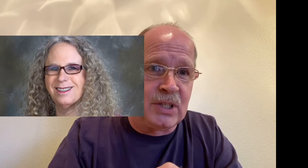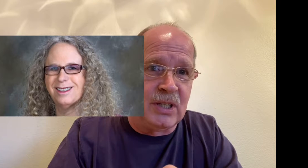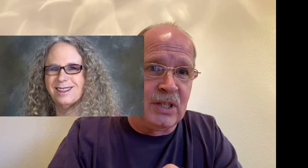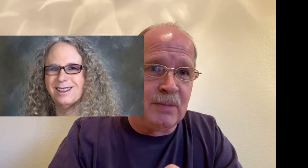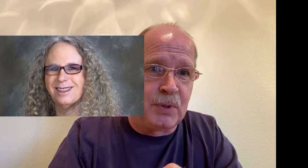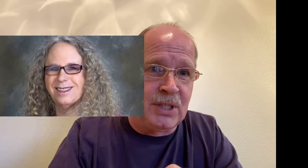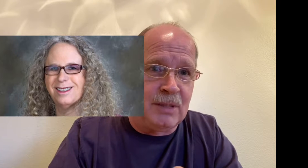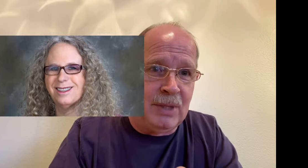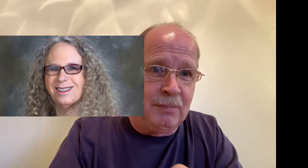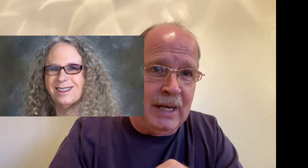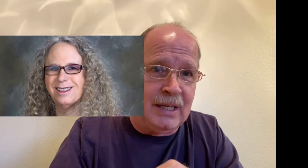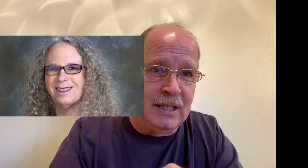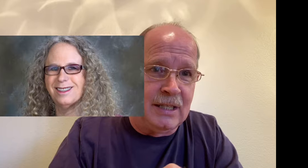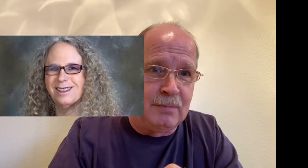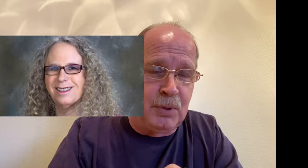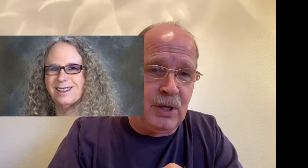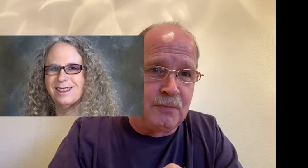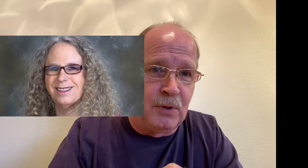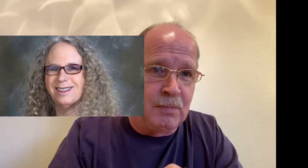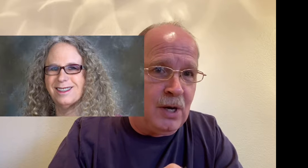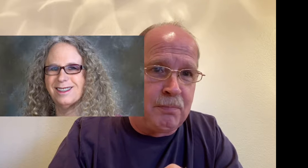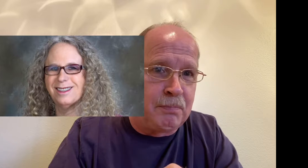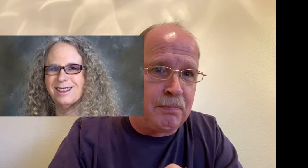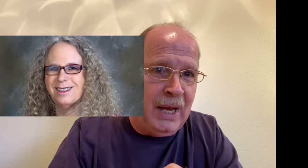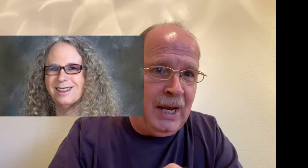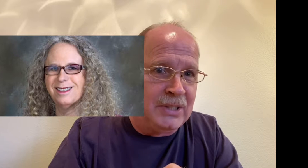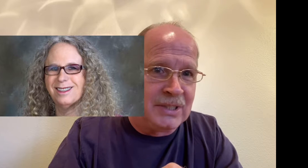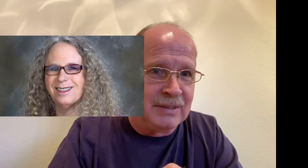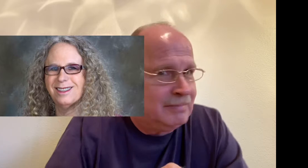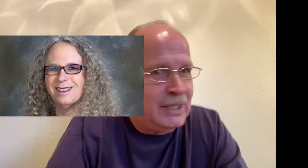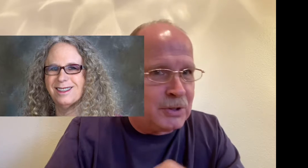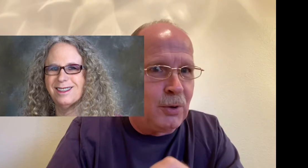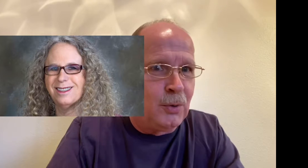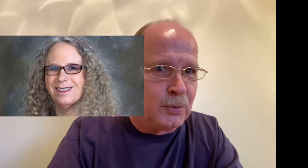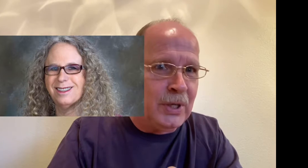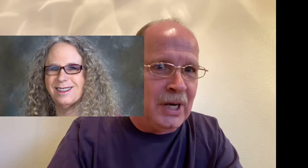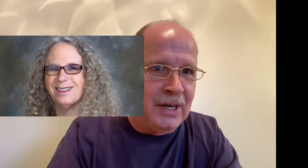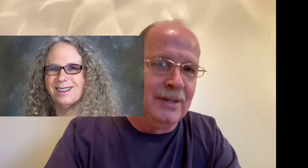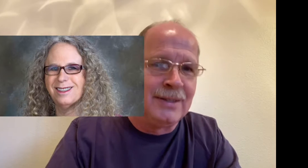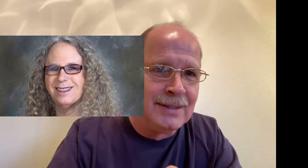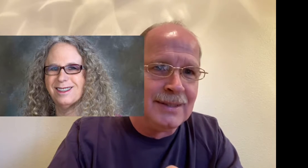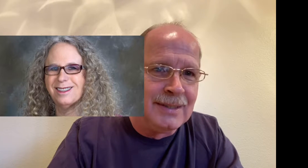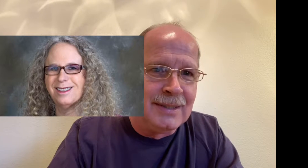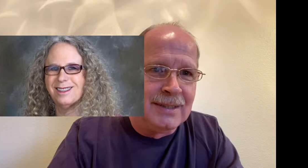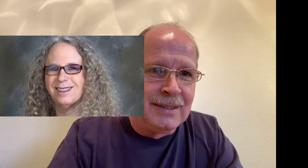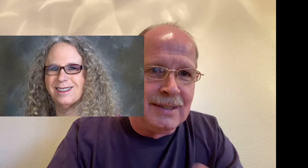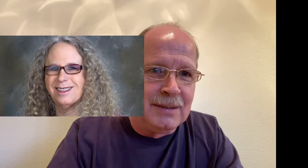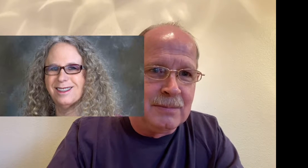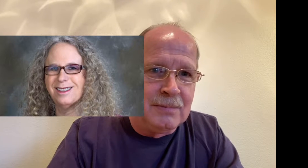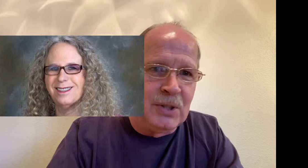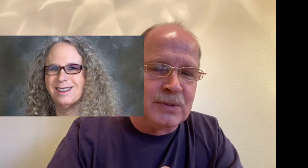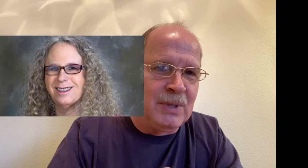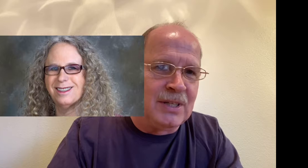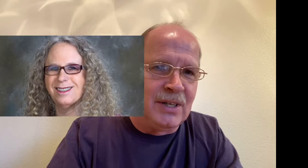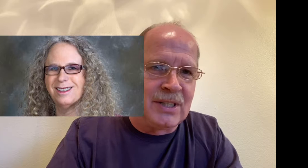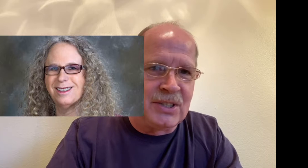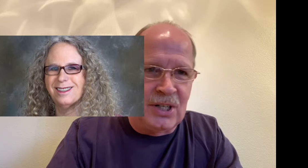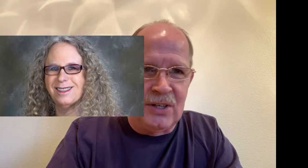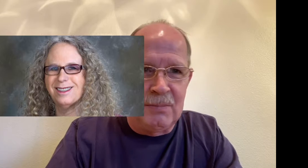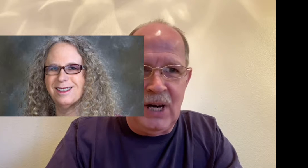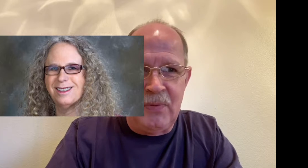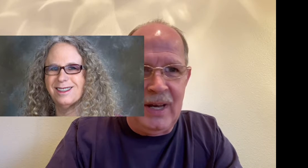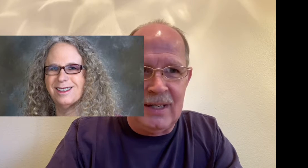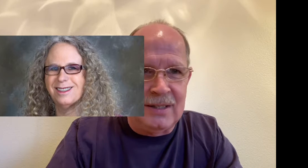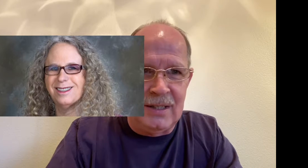woman's going to pretend to be a man and put on football pads and hit the old gridiron. Most men aren't